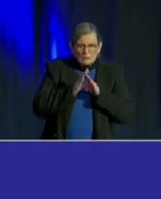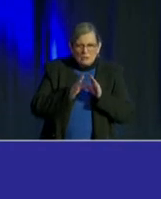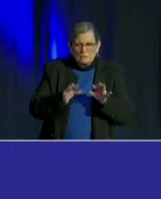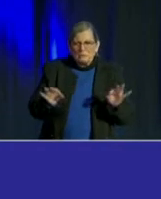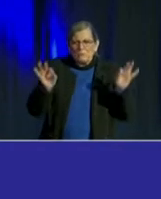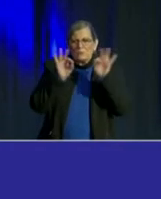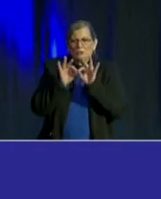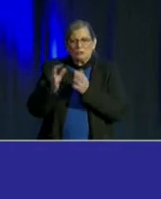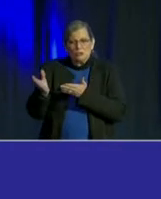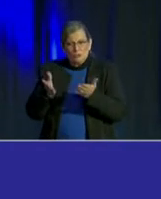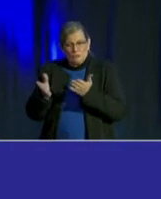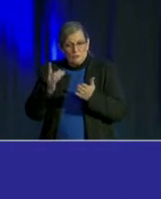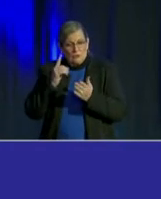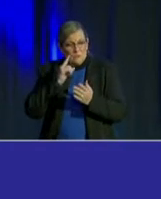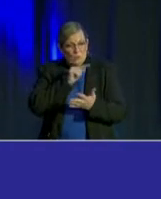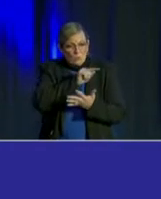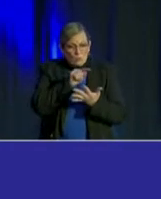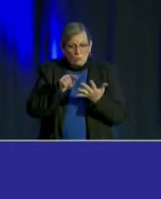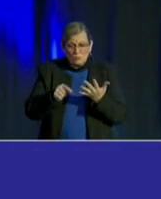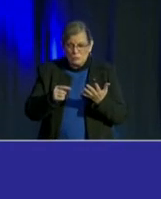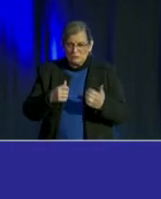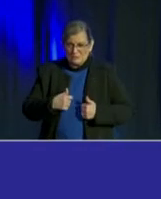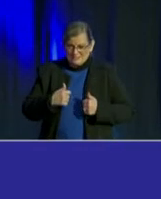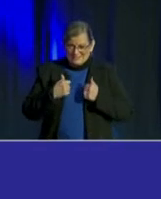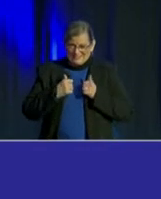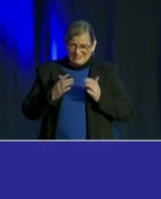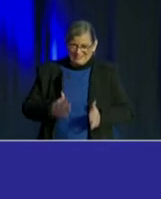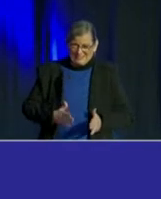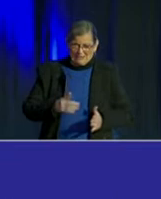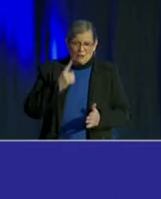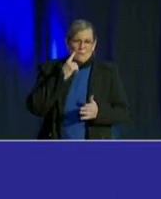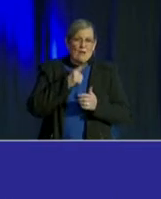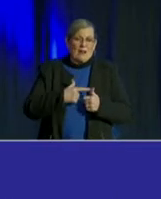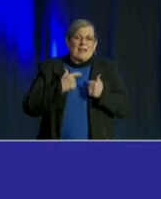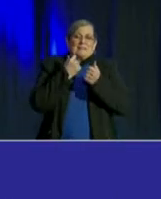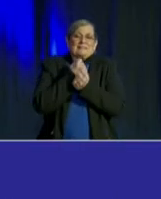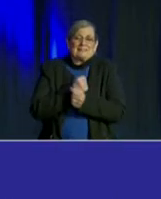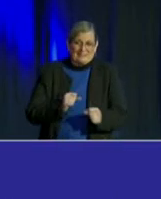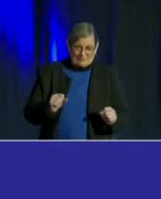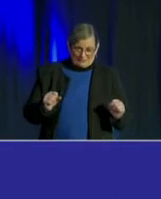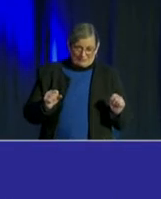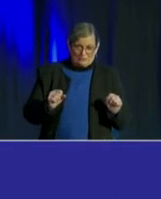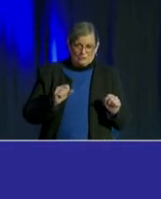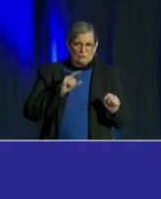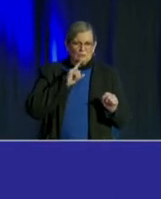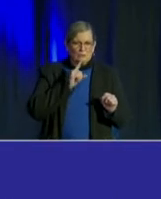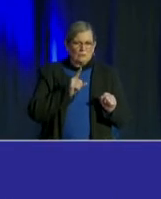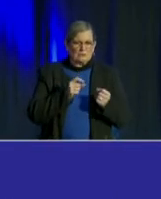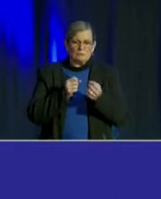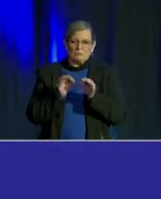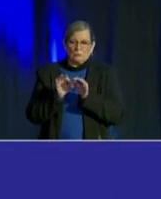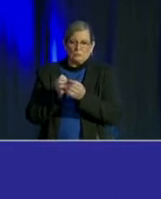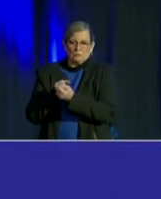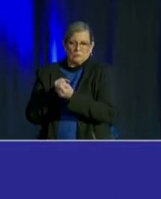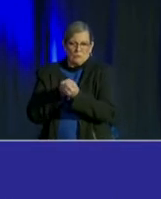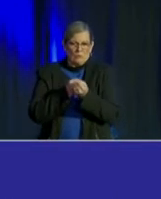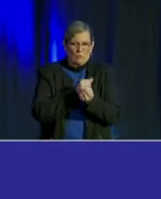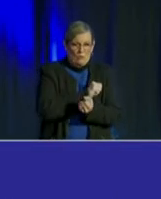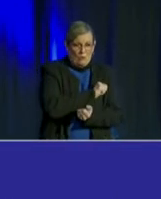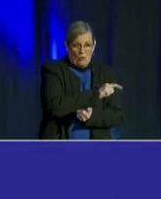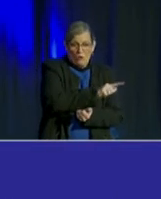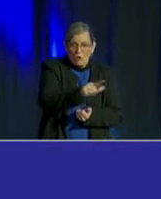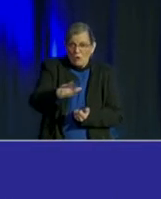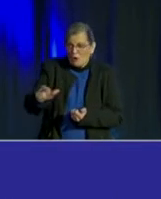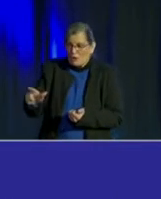residents. And many are life-saving, vital supports that these residents so desperately need to